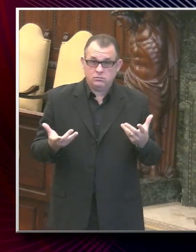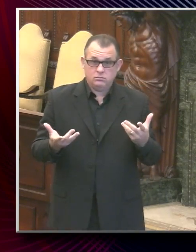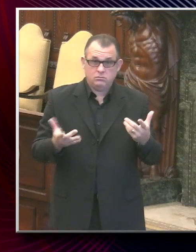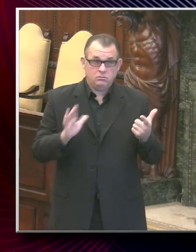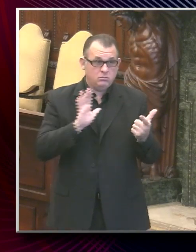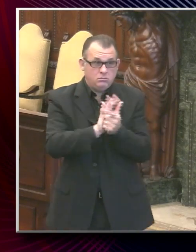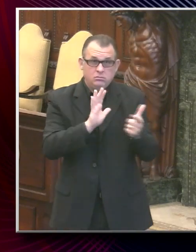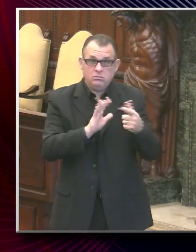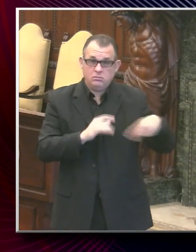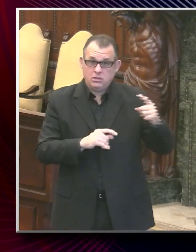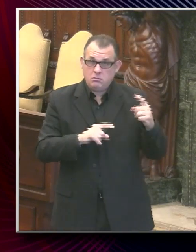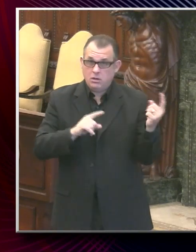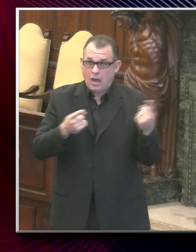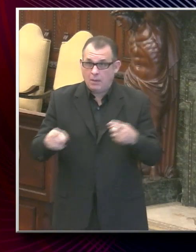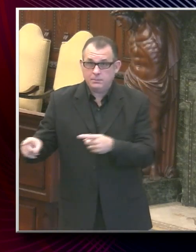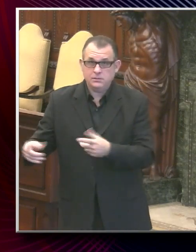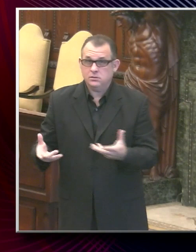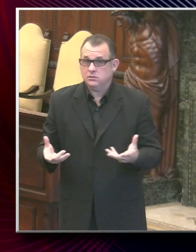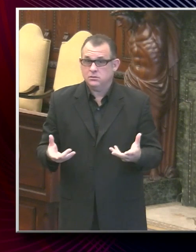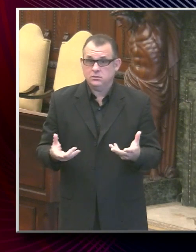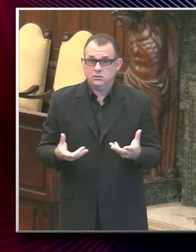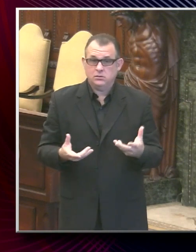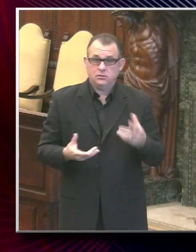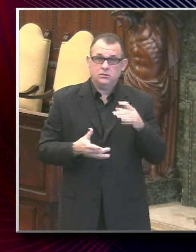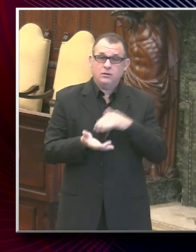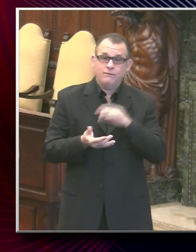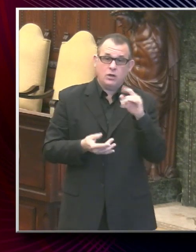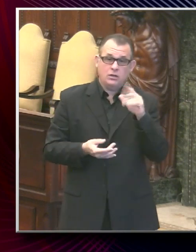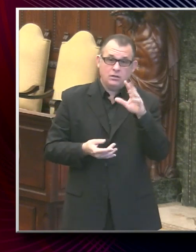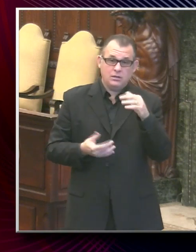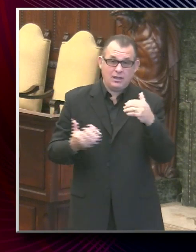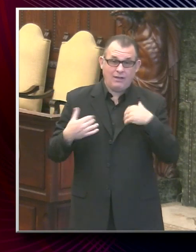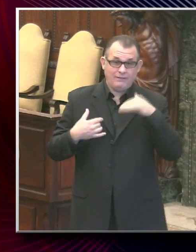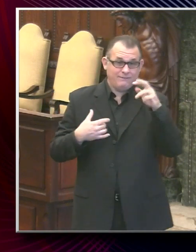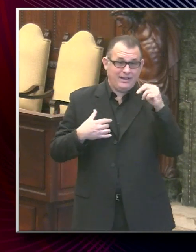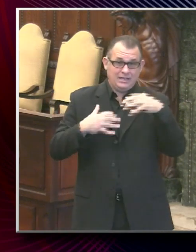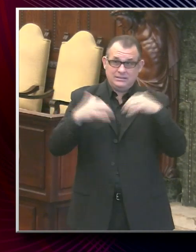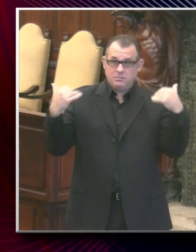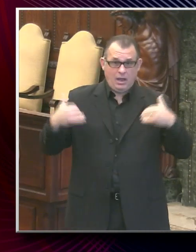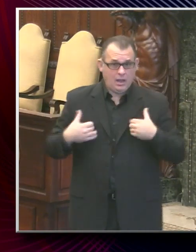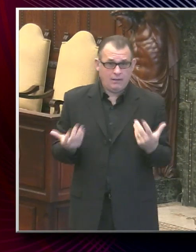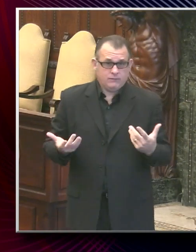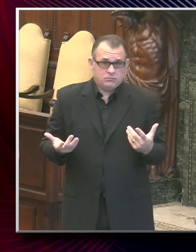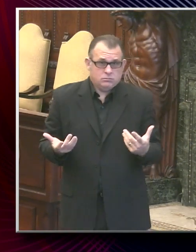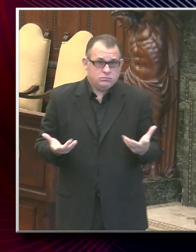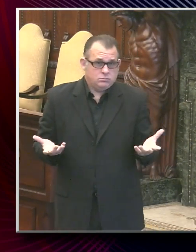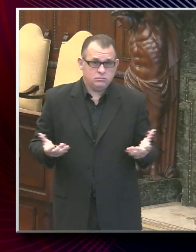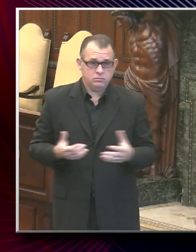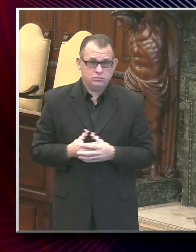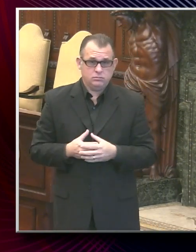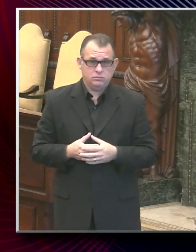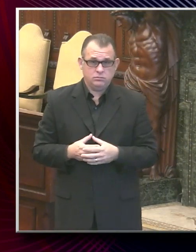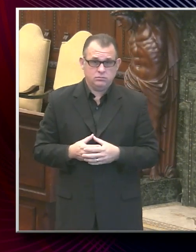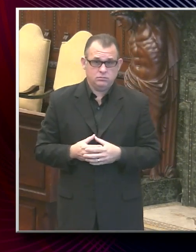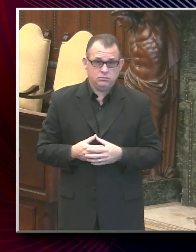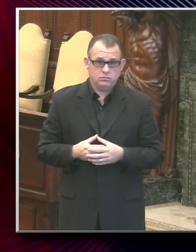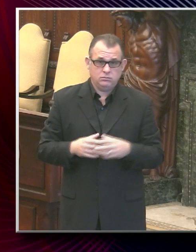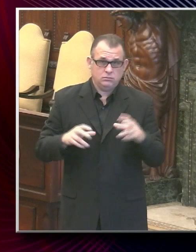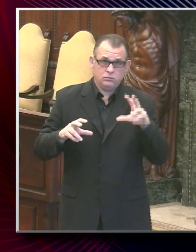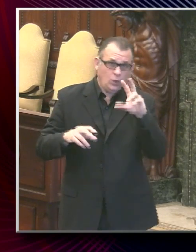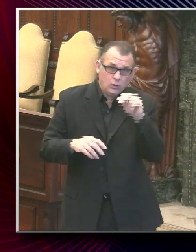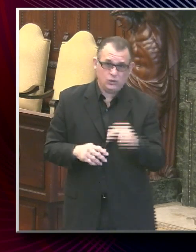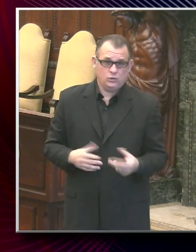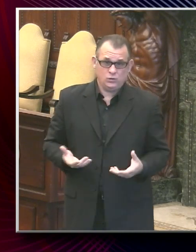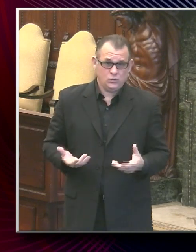happening? Yeah, having fans in the stadium would not meet our executive order, would not meet our guidelines. So no.